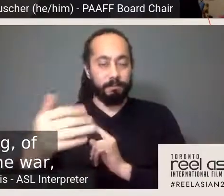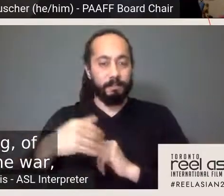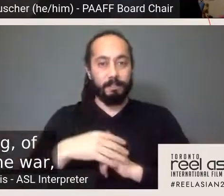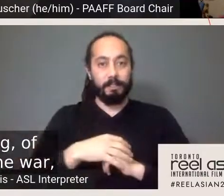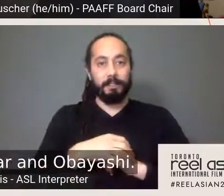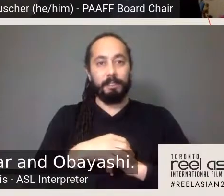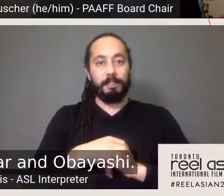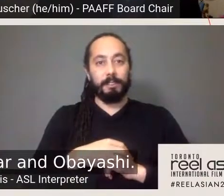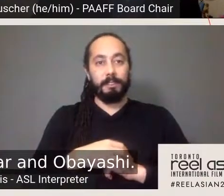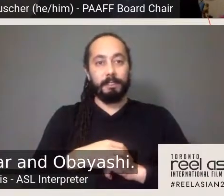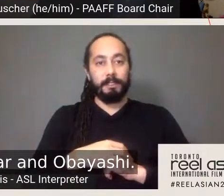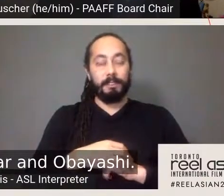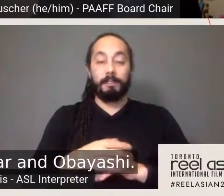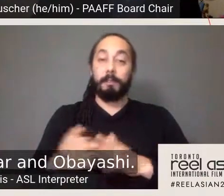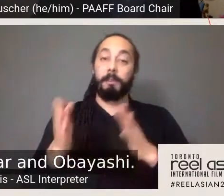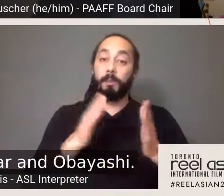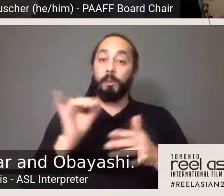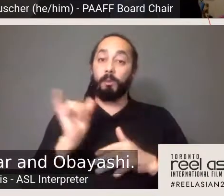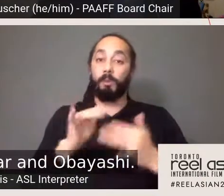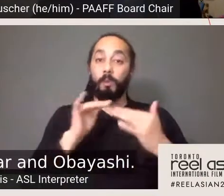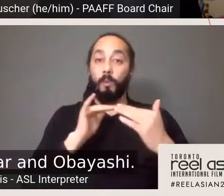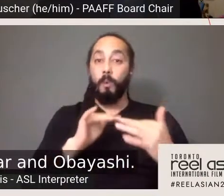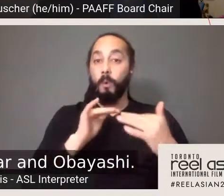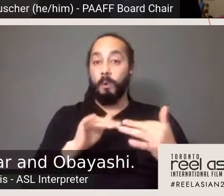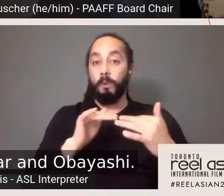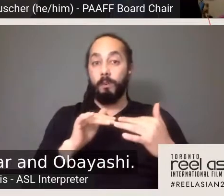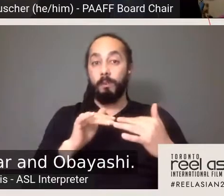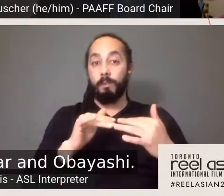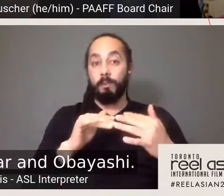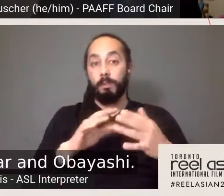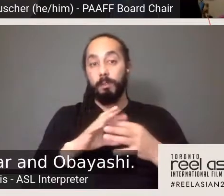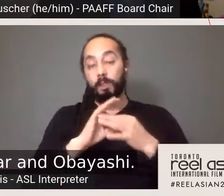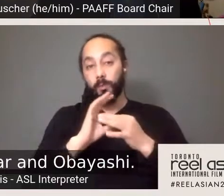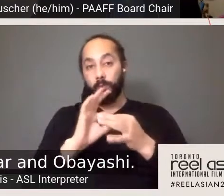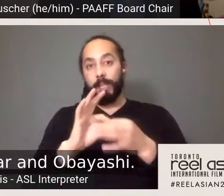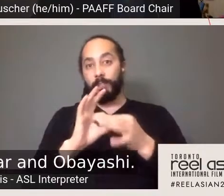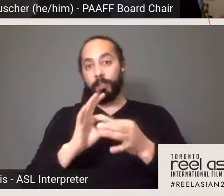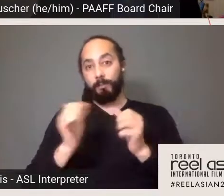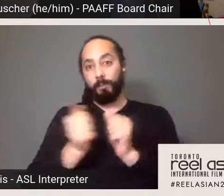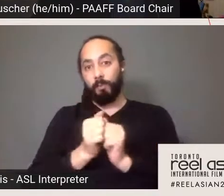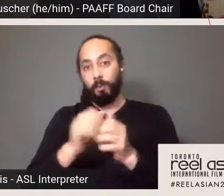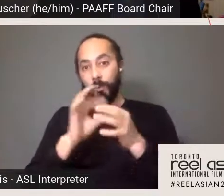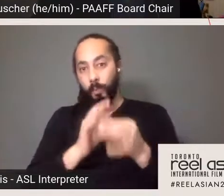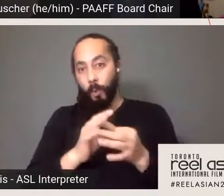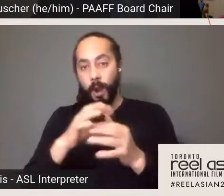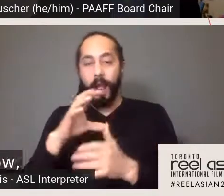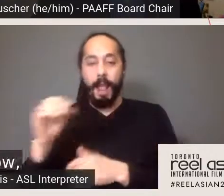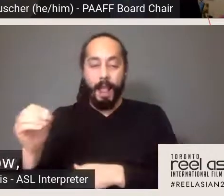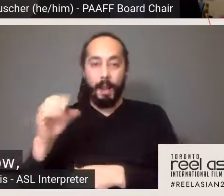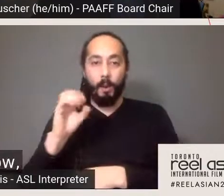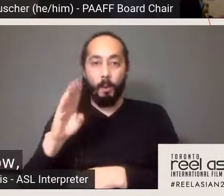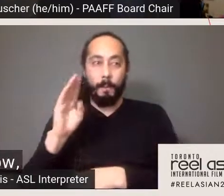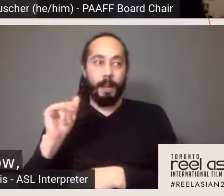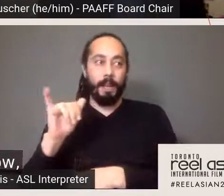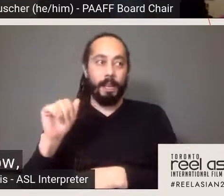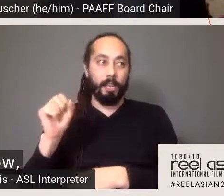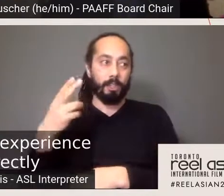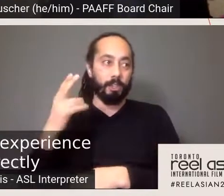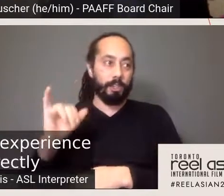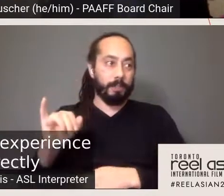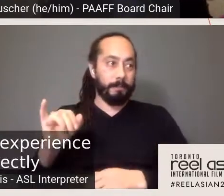about the war, the relationship between war and Obayashi. As far as I